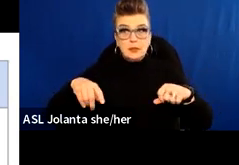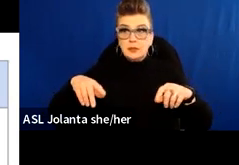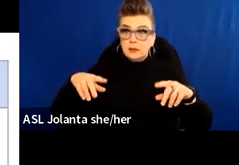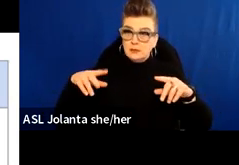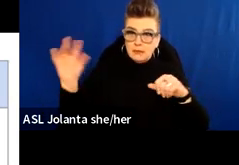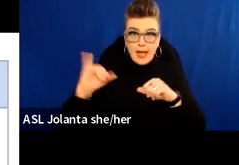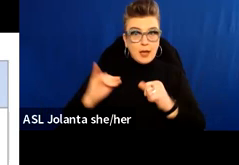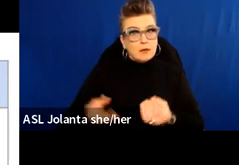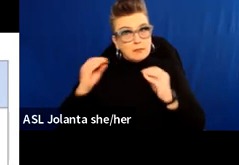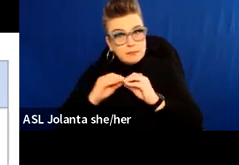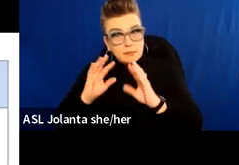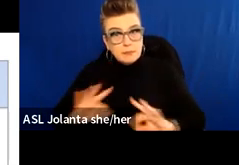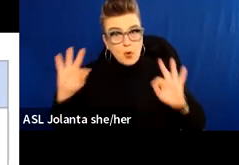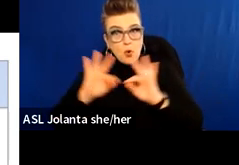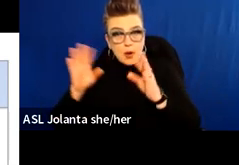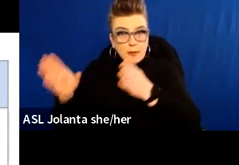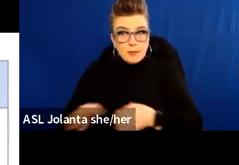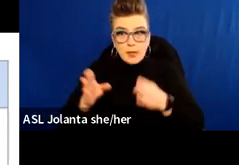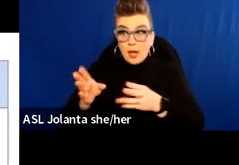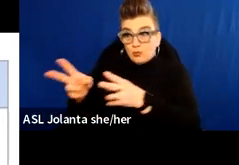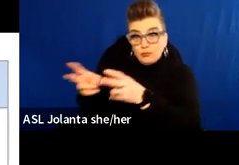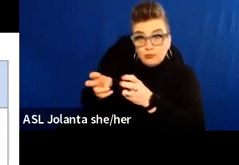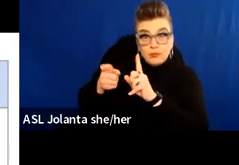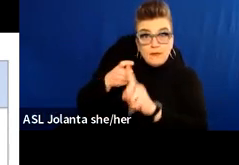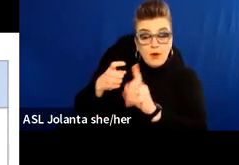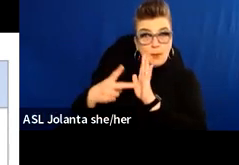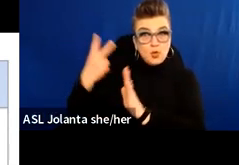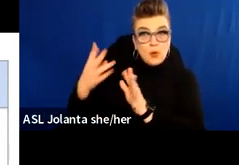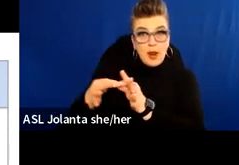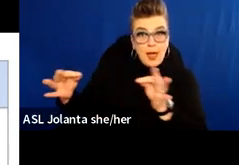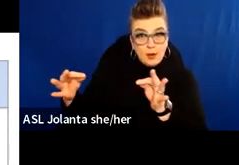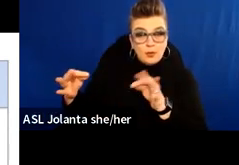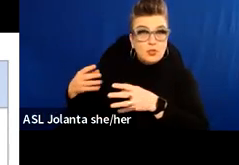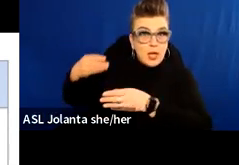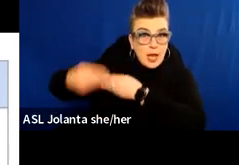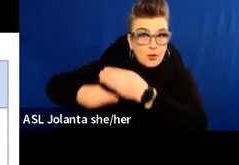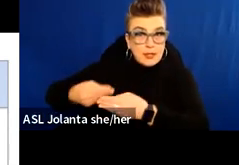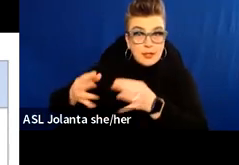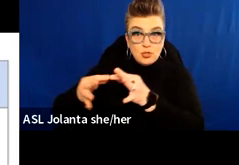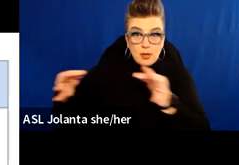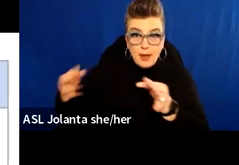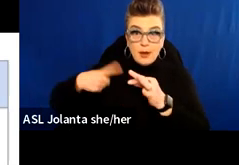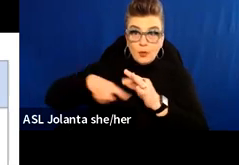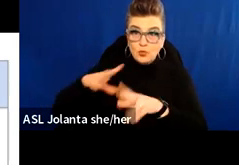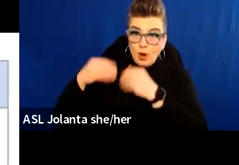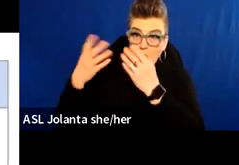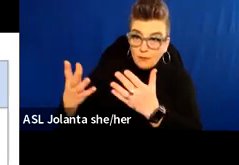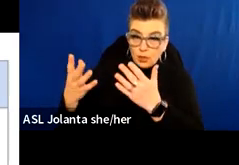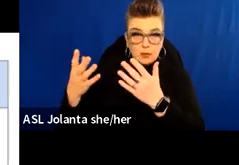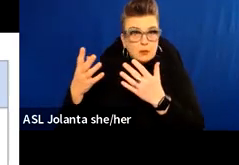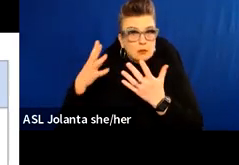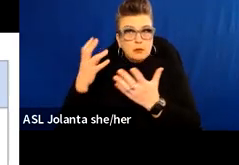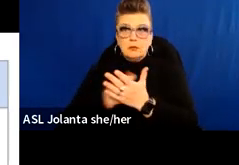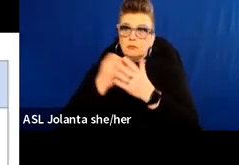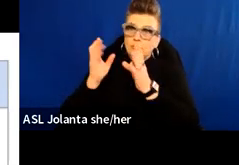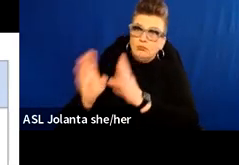build off of the the dual language programs that we're offering the heritage language programs that we're offering to to prepare